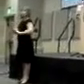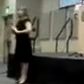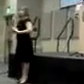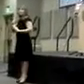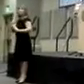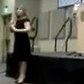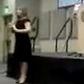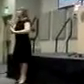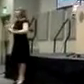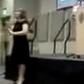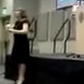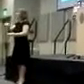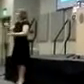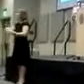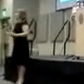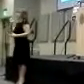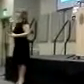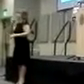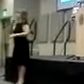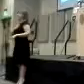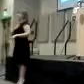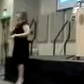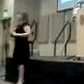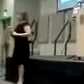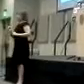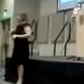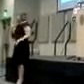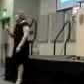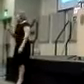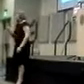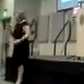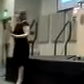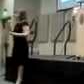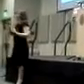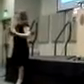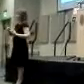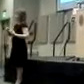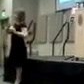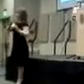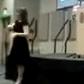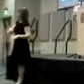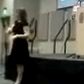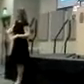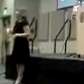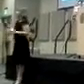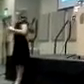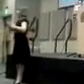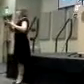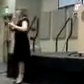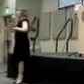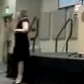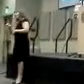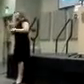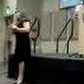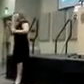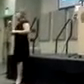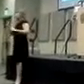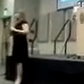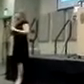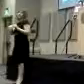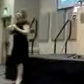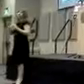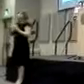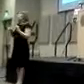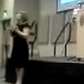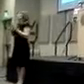It's kind of weird, because in my situation, I guarantee you, I've got this community that hate me and love me in Missouri, but you do want to be loved, and so when people